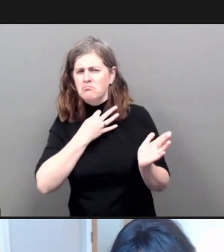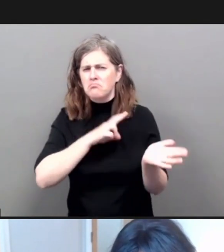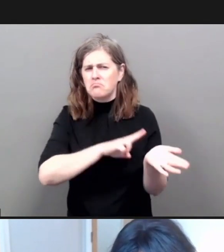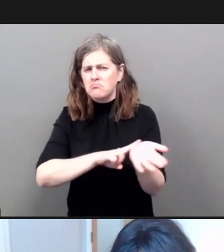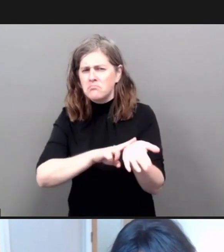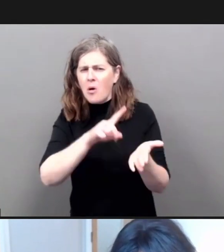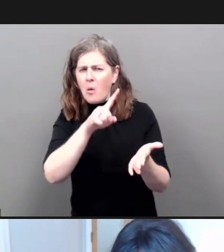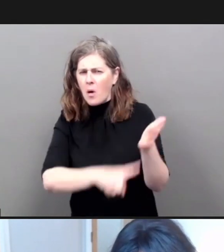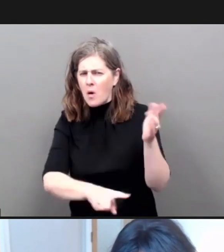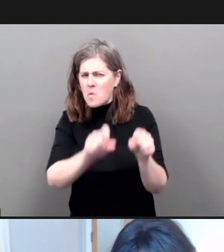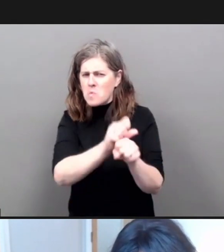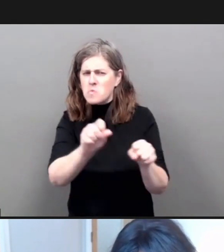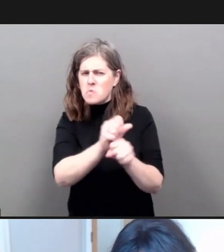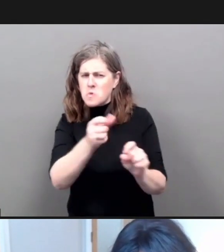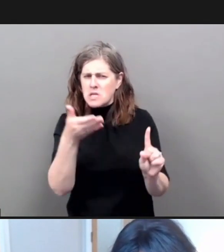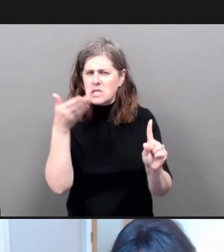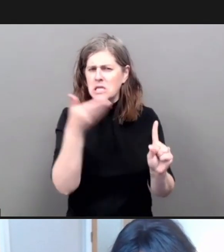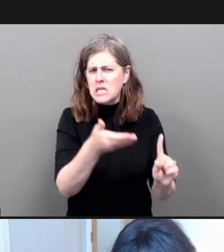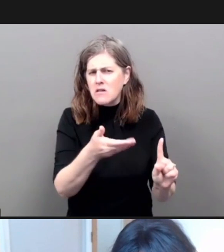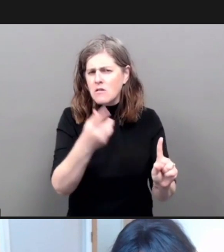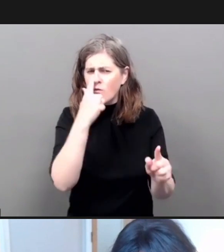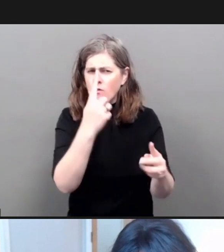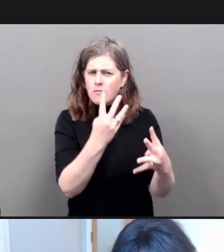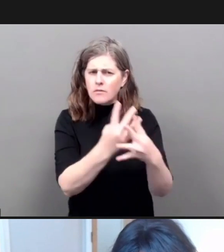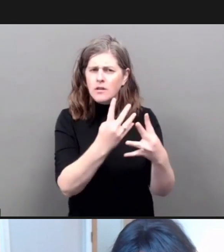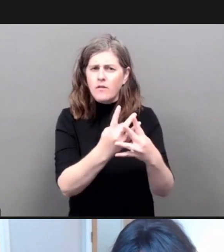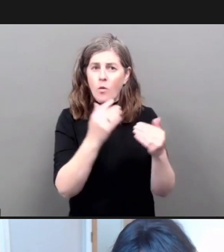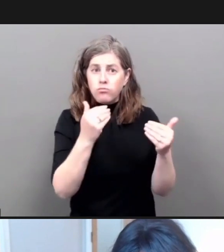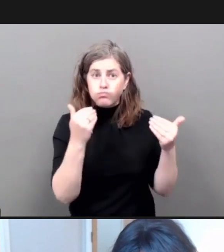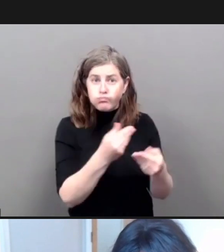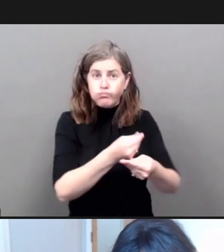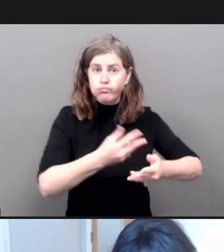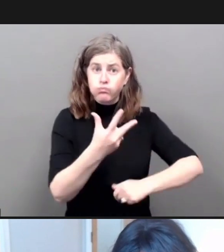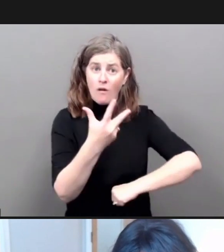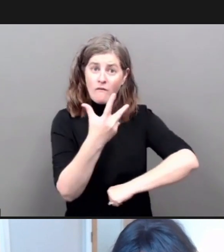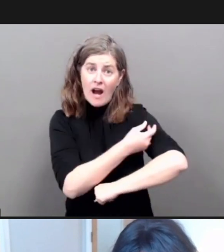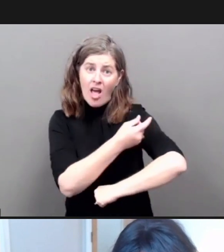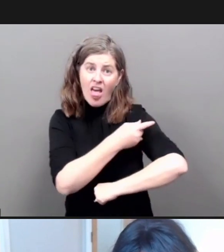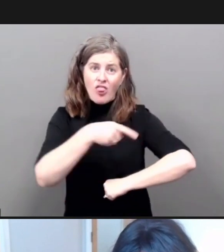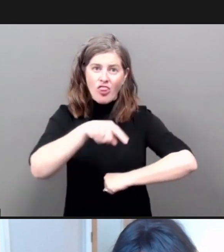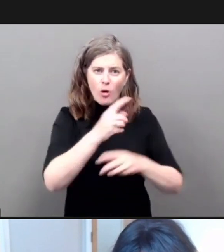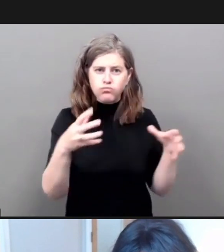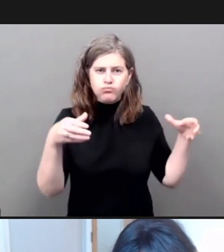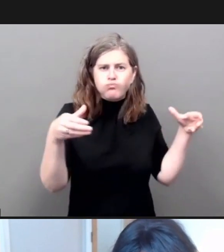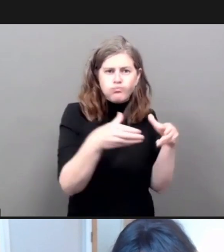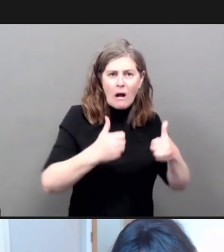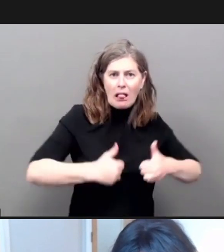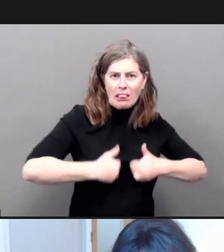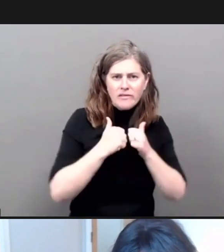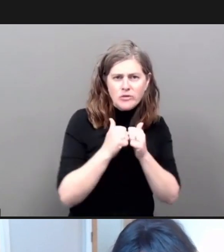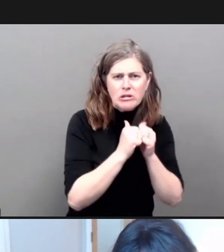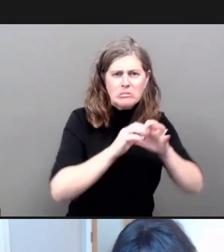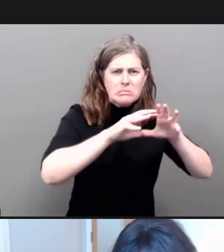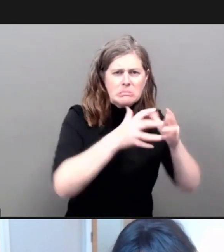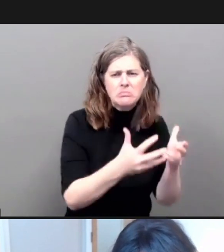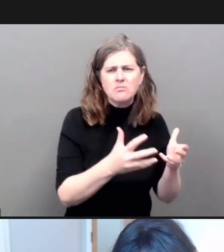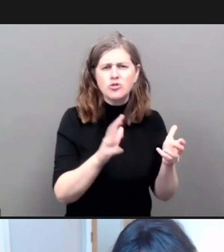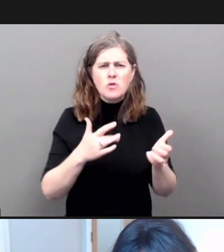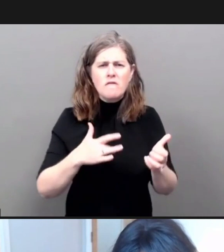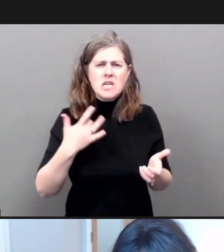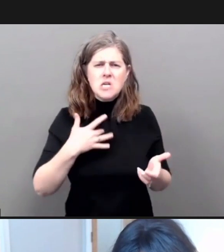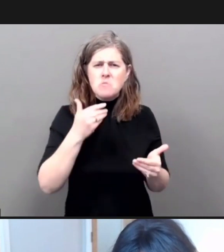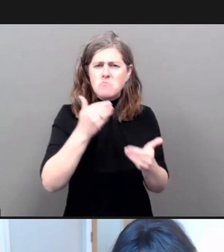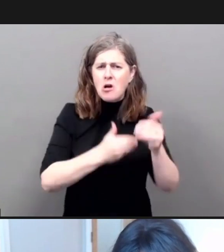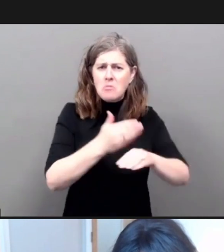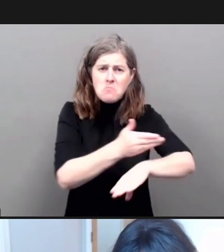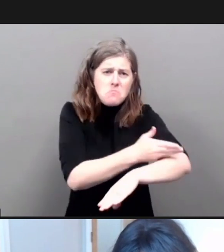what efforts have been made to get vaccinations to people in these congregate facilities, your sense of the progress that has